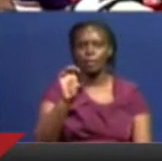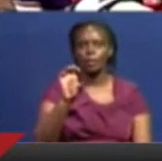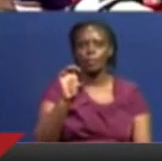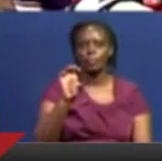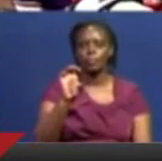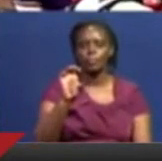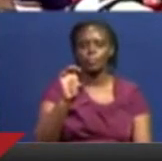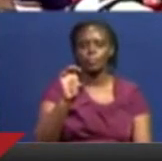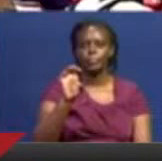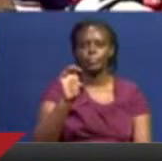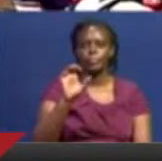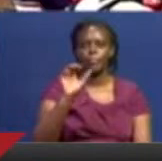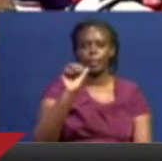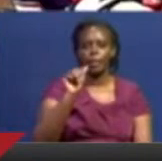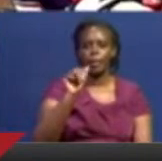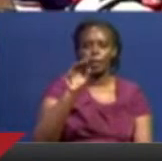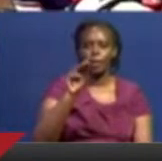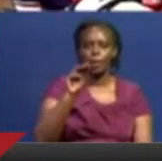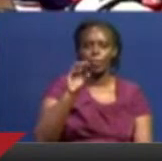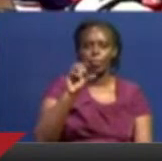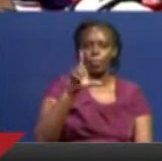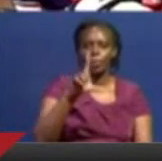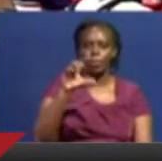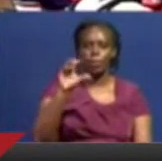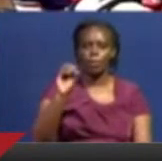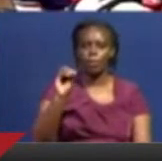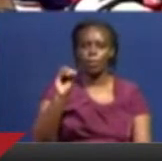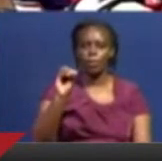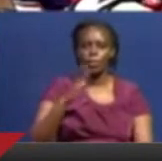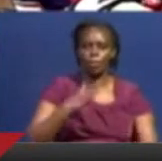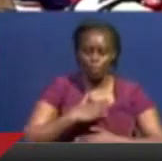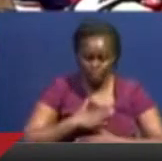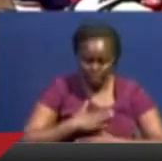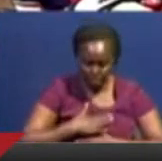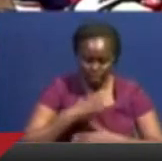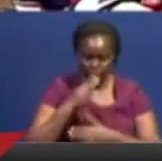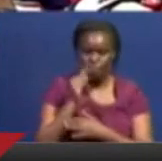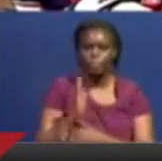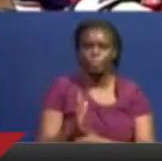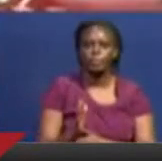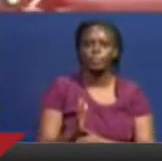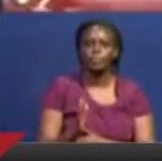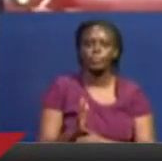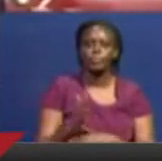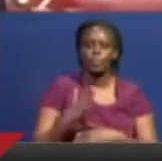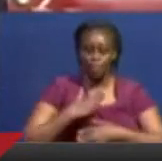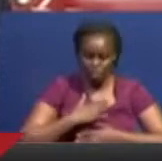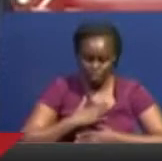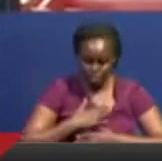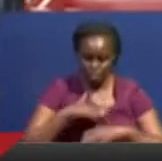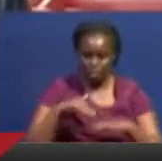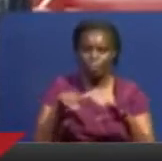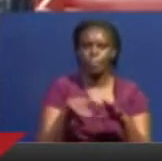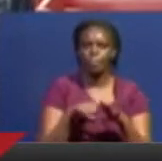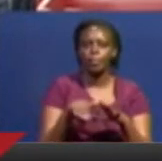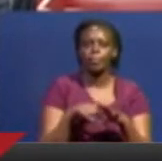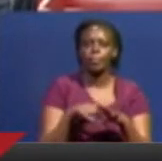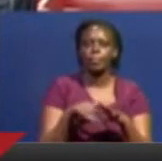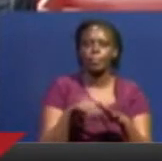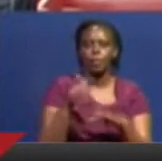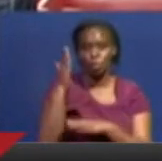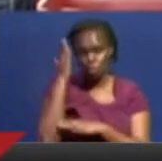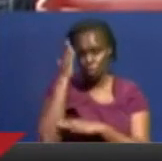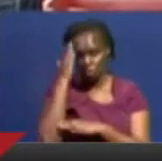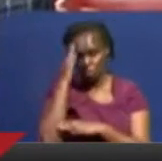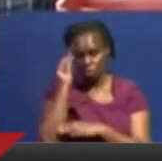Give Otiende a moment. Thank you. Honorable Speaker, honorable members, I